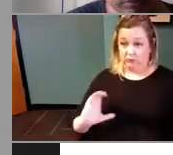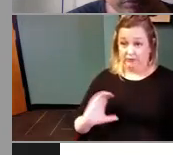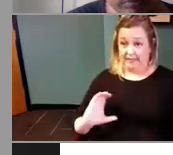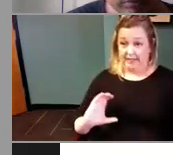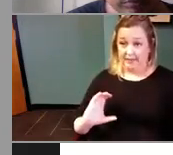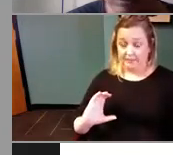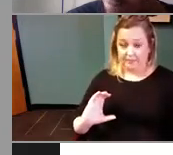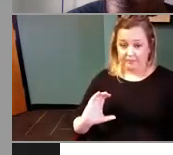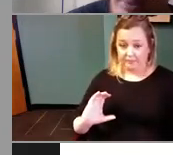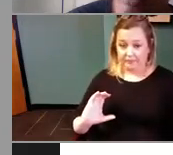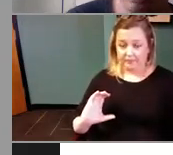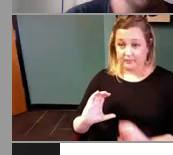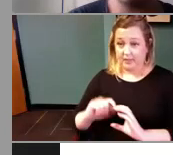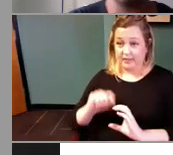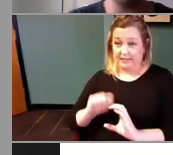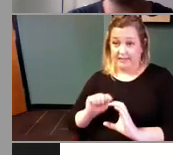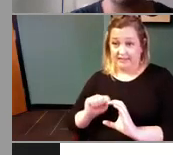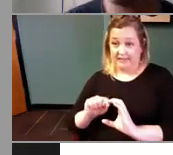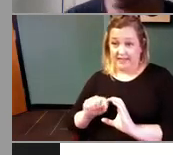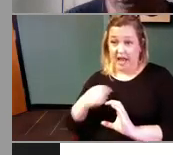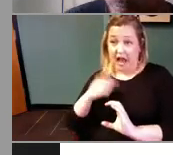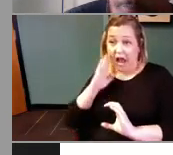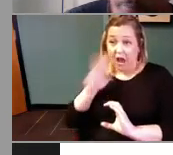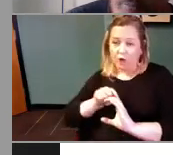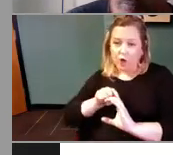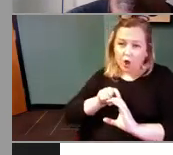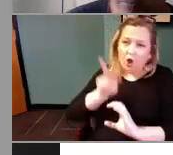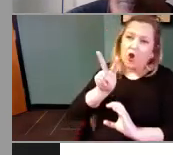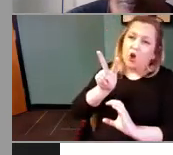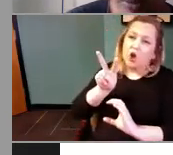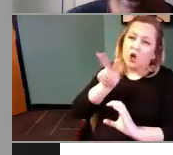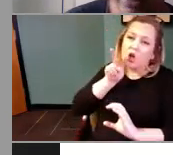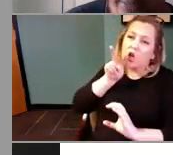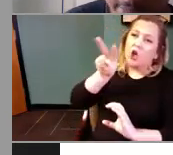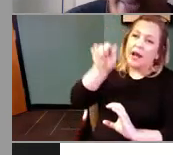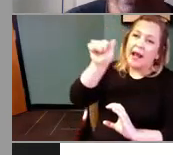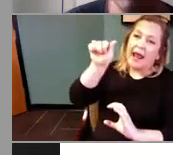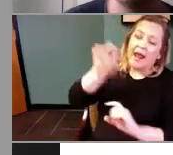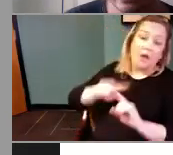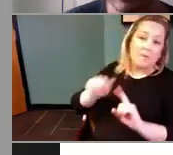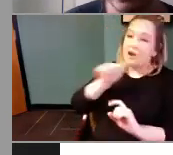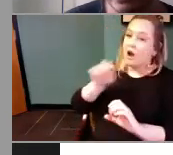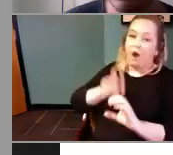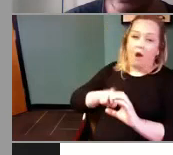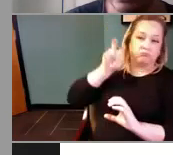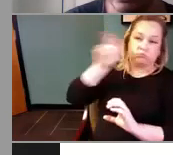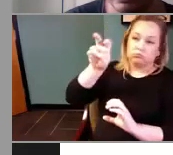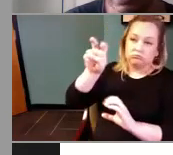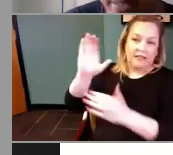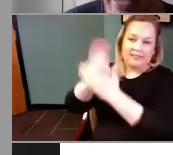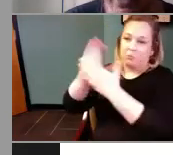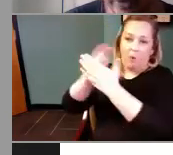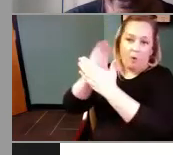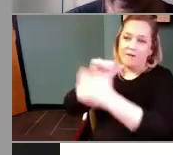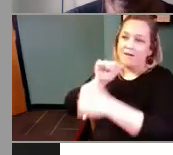look at A, but then I wouldn't actually explore it because I would go look at my exactly, because that would end up getting